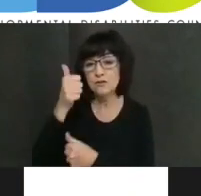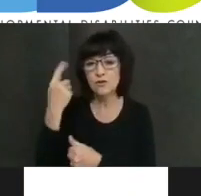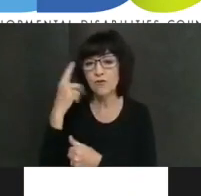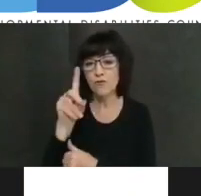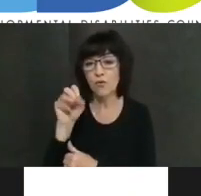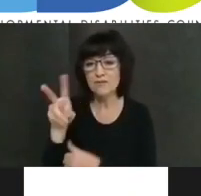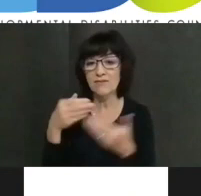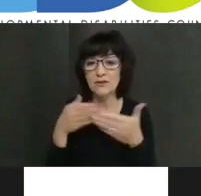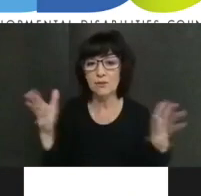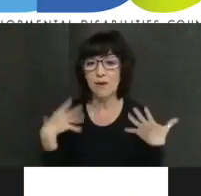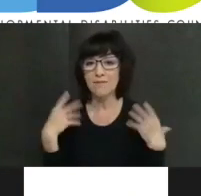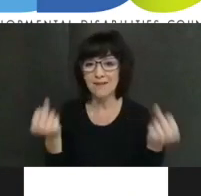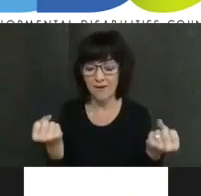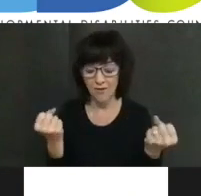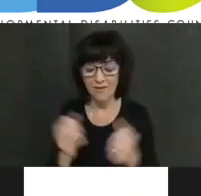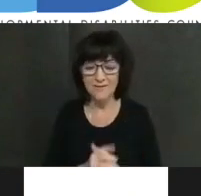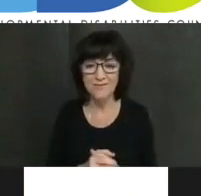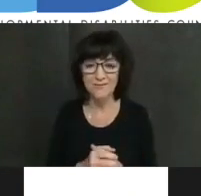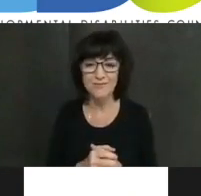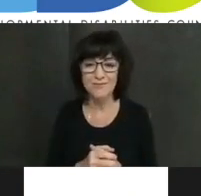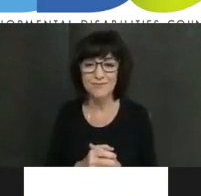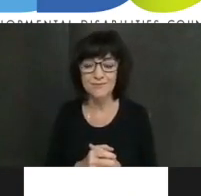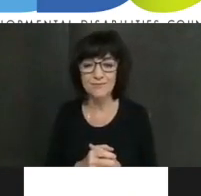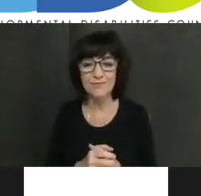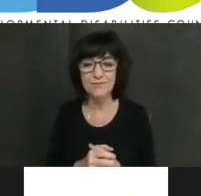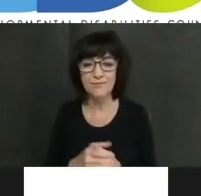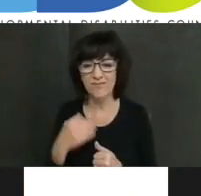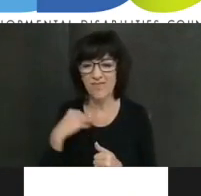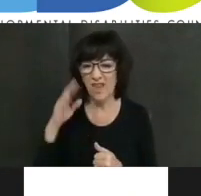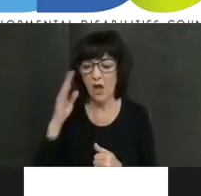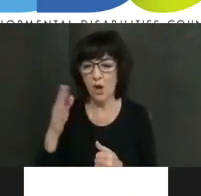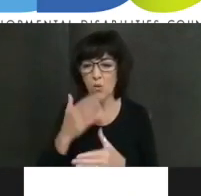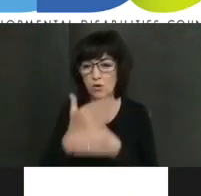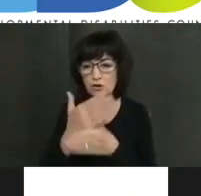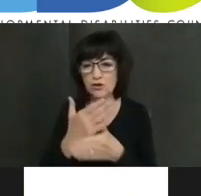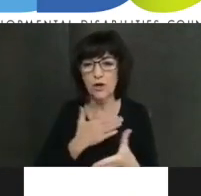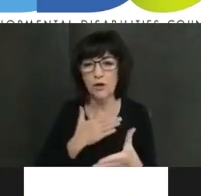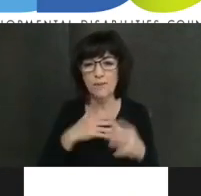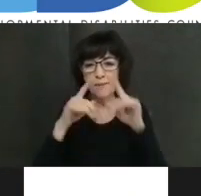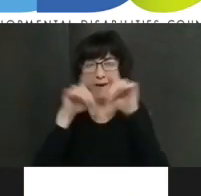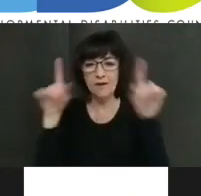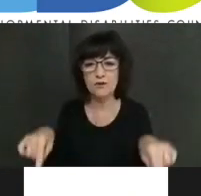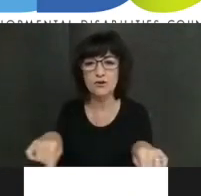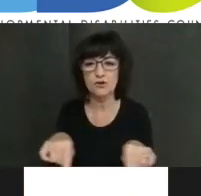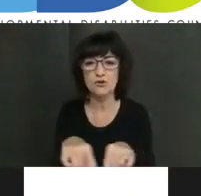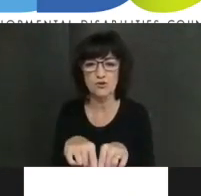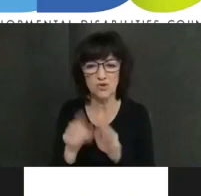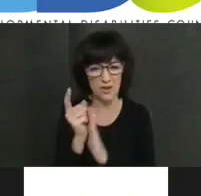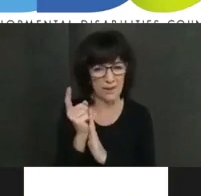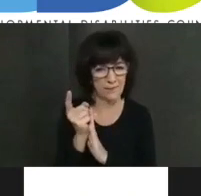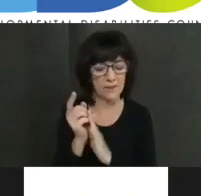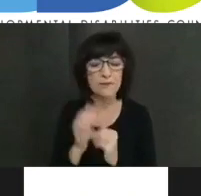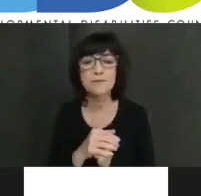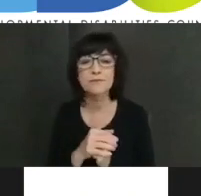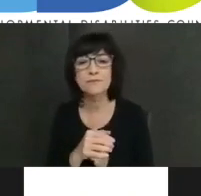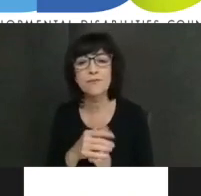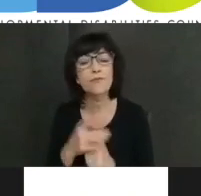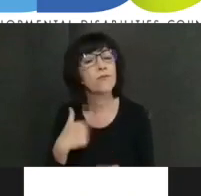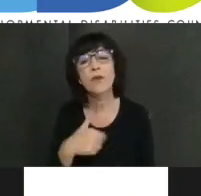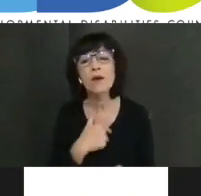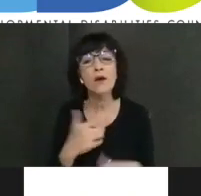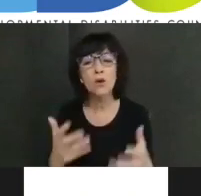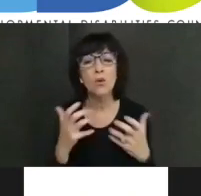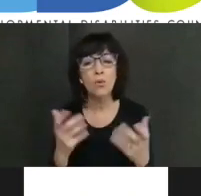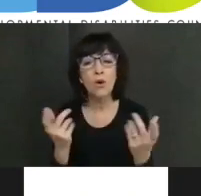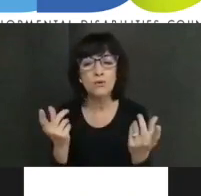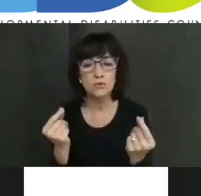Health. And in a moment, I'm going to share my screen. One of the key things that we wanted to do, obviously, when